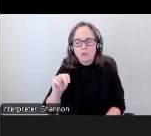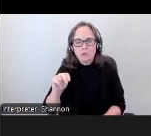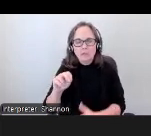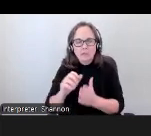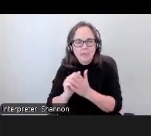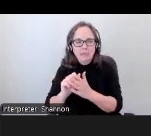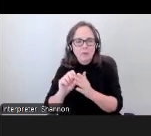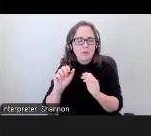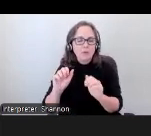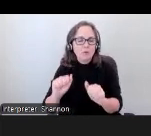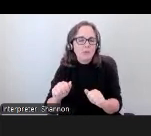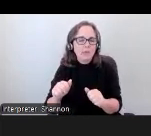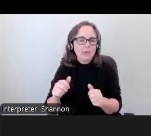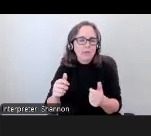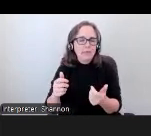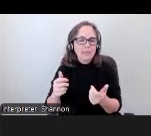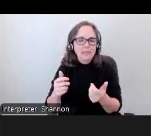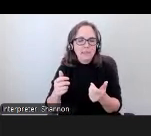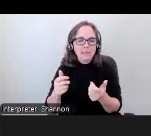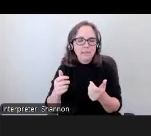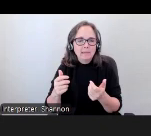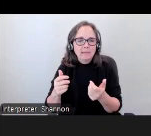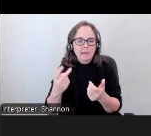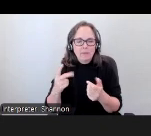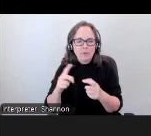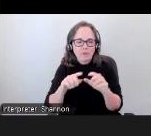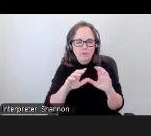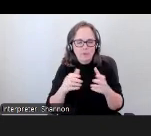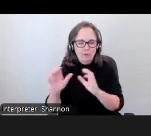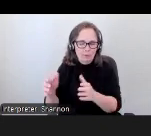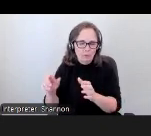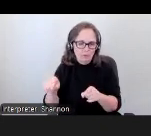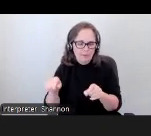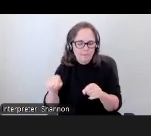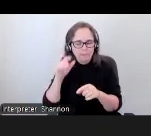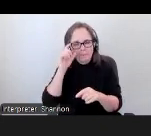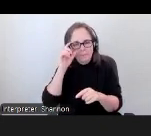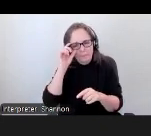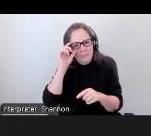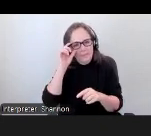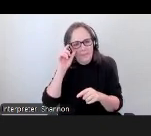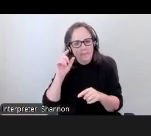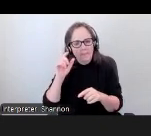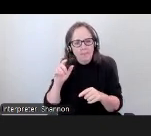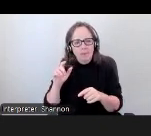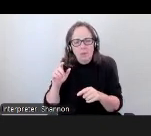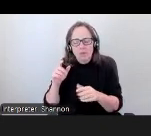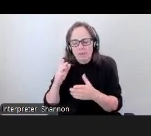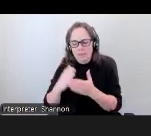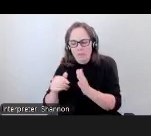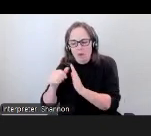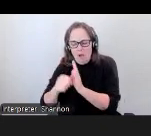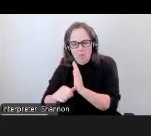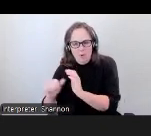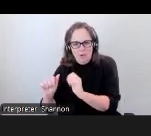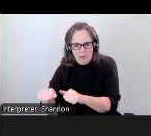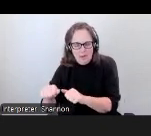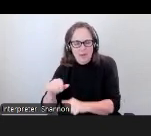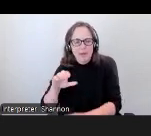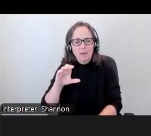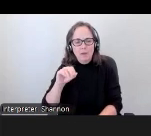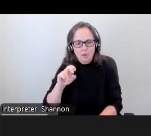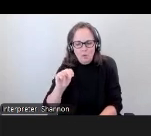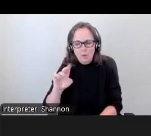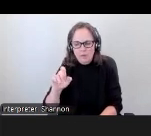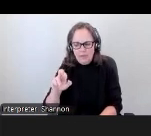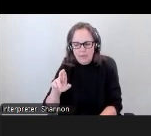can usually bucket them in two different categories. They are operable, meaning the colon